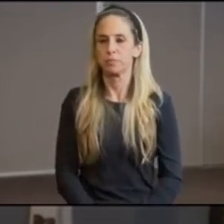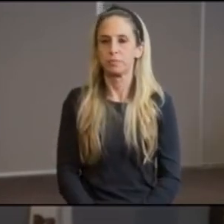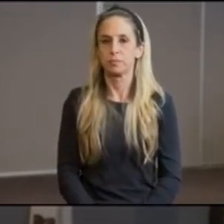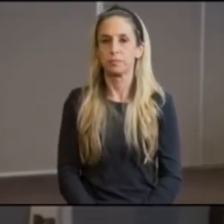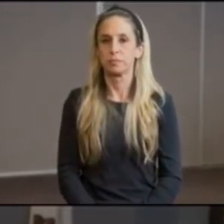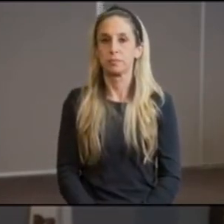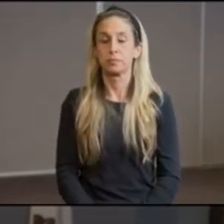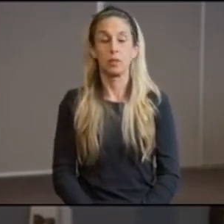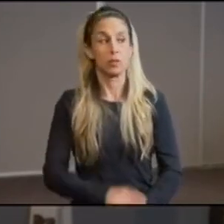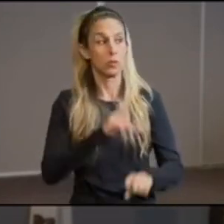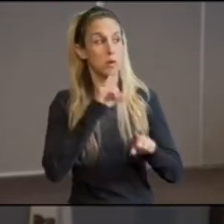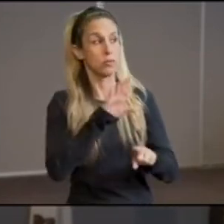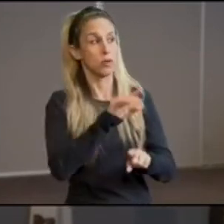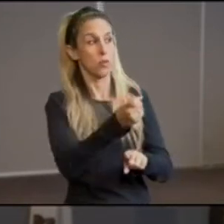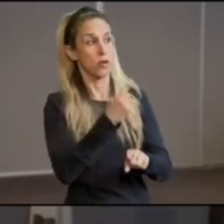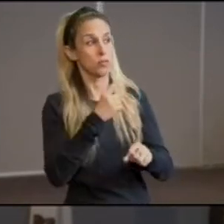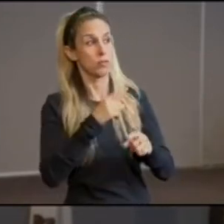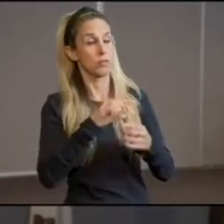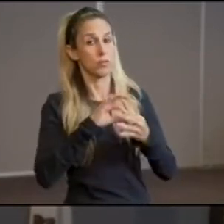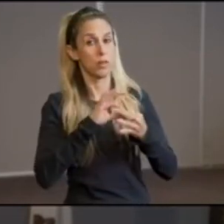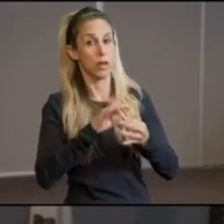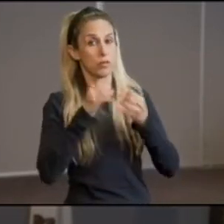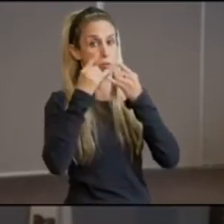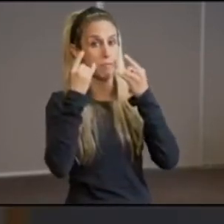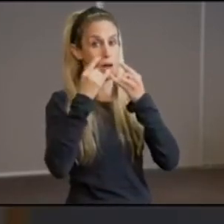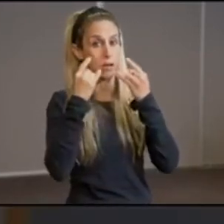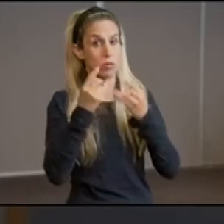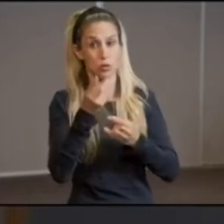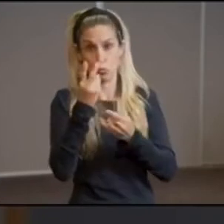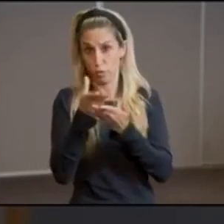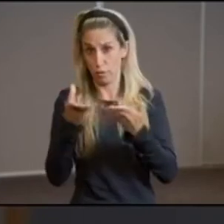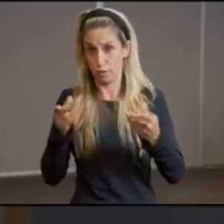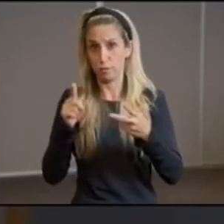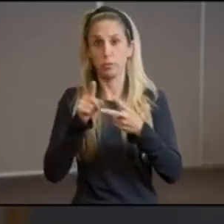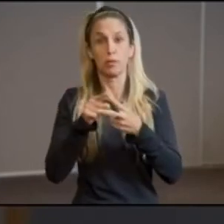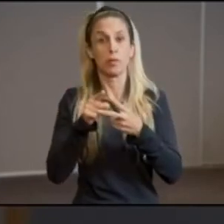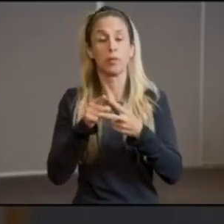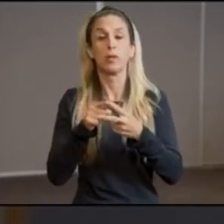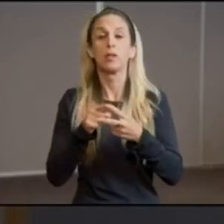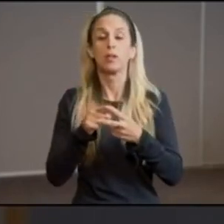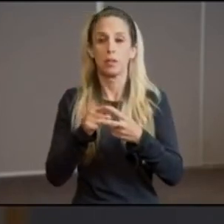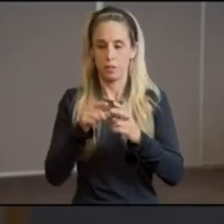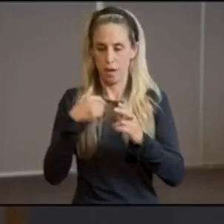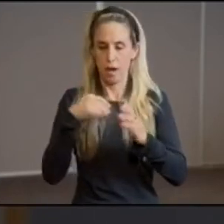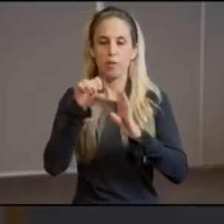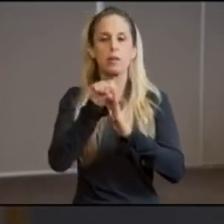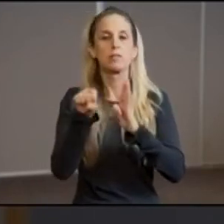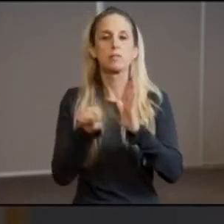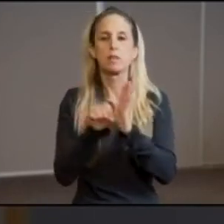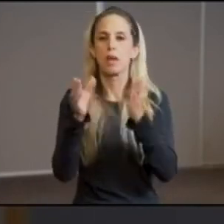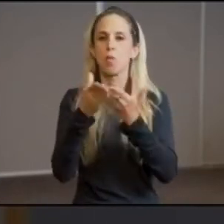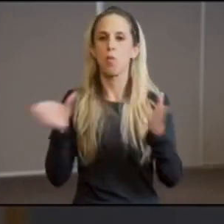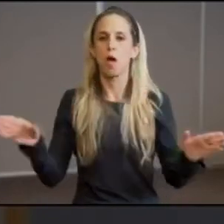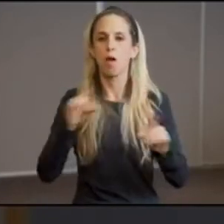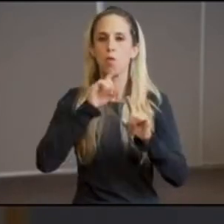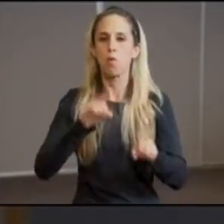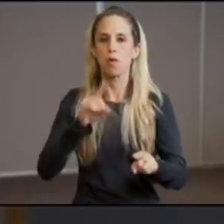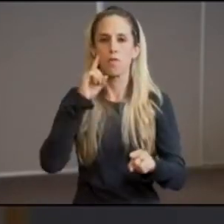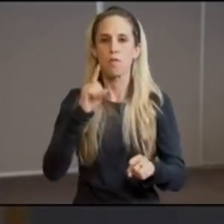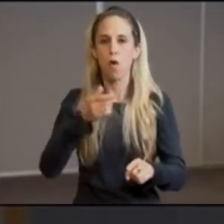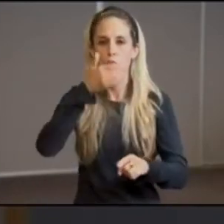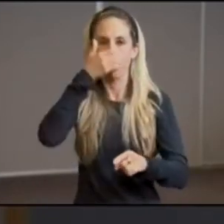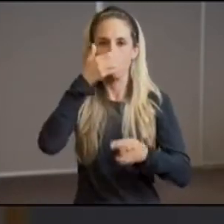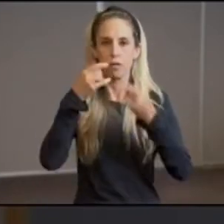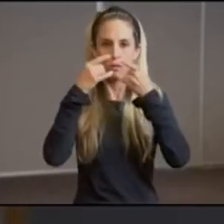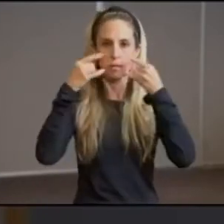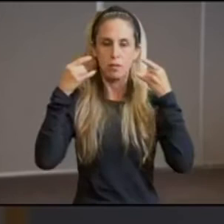So to your question regarding masks, two things. One is there is a statewide order for face coverings. So